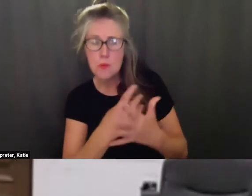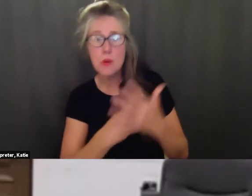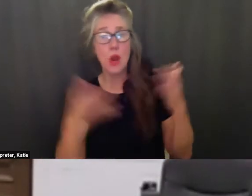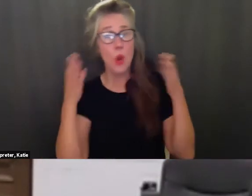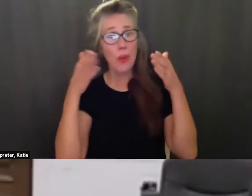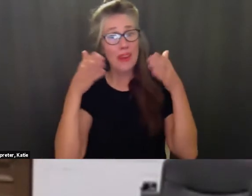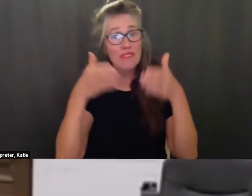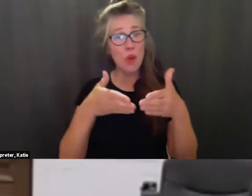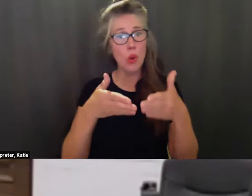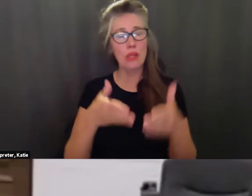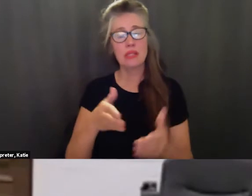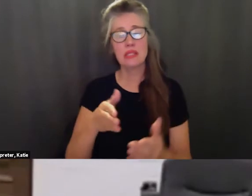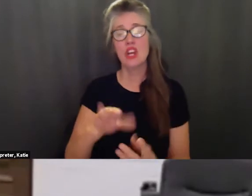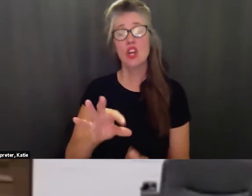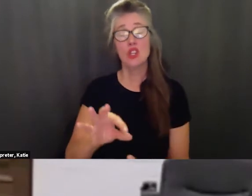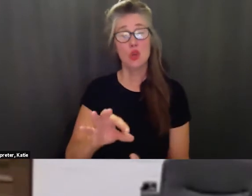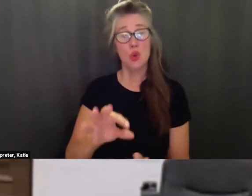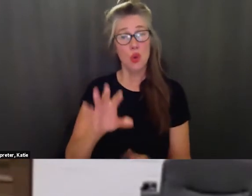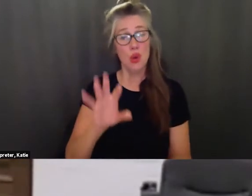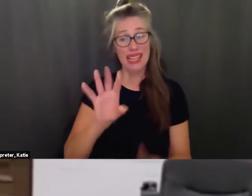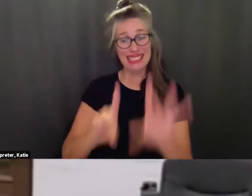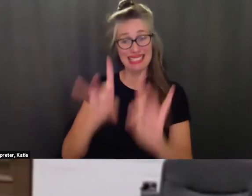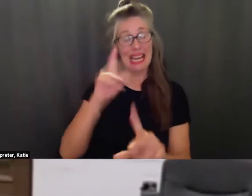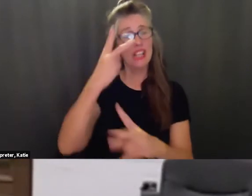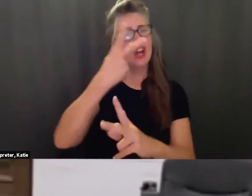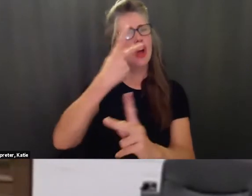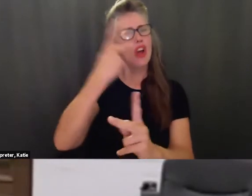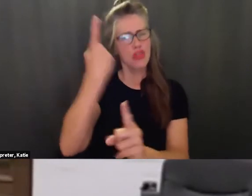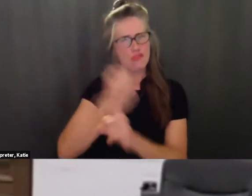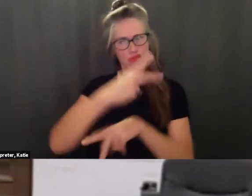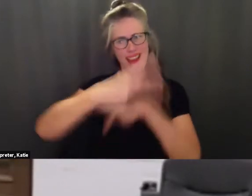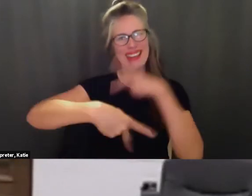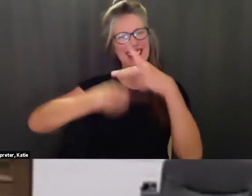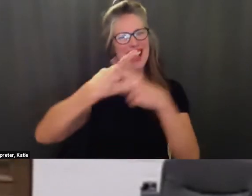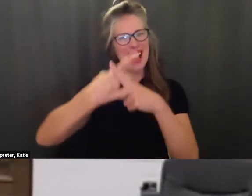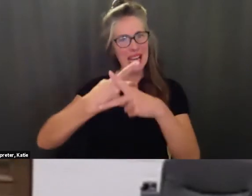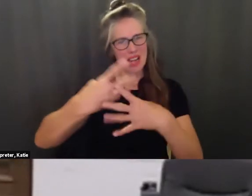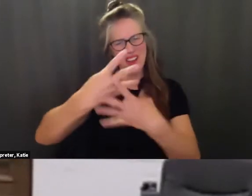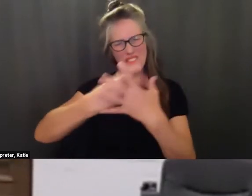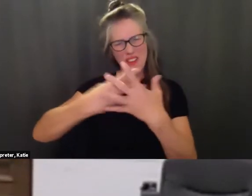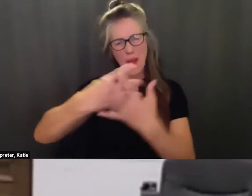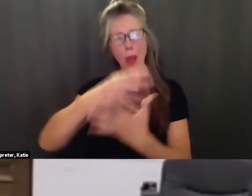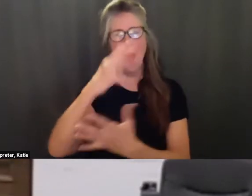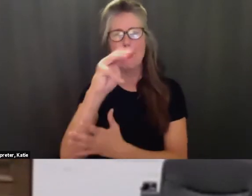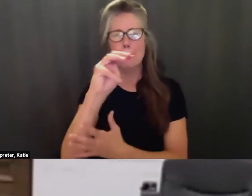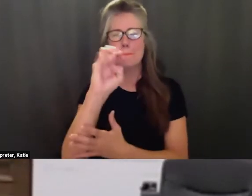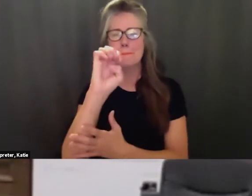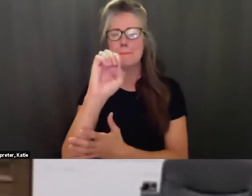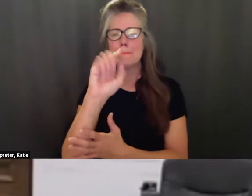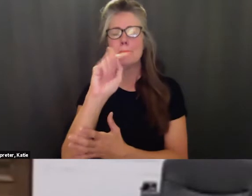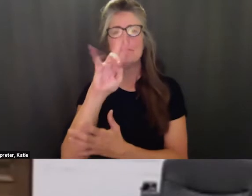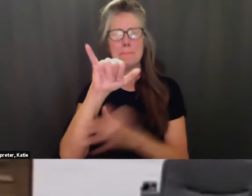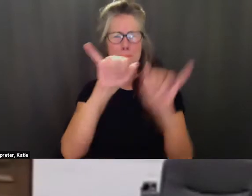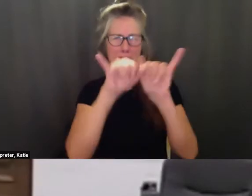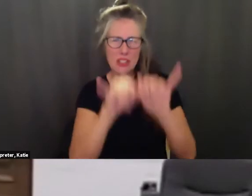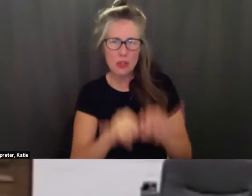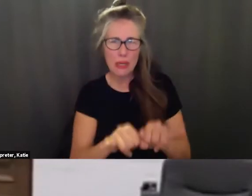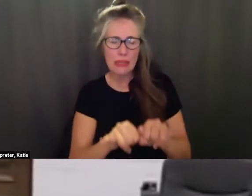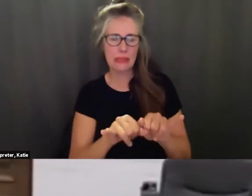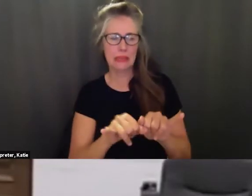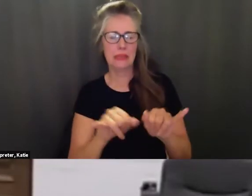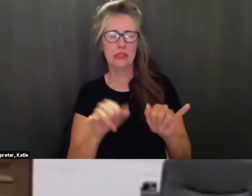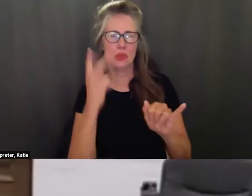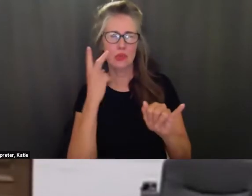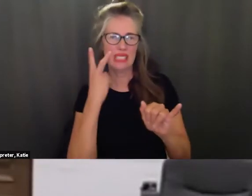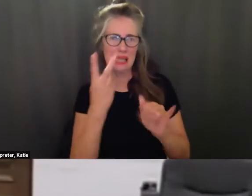really selecting metrics, as you've heard from our superintendent, and we'll be continuing to do that. The thing is,